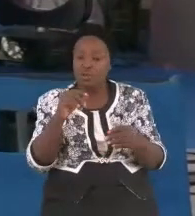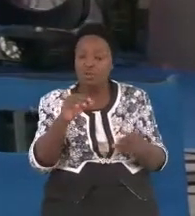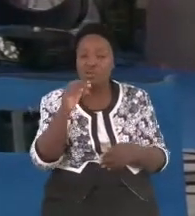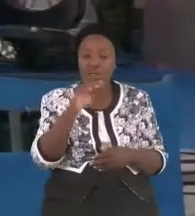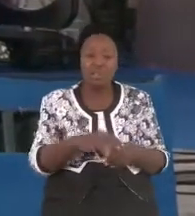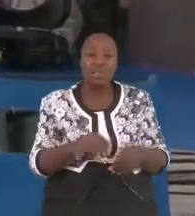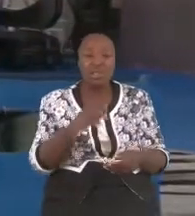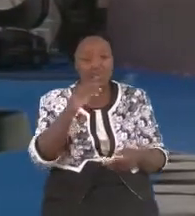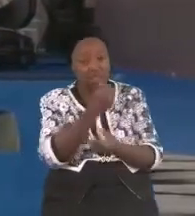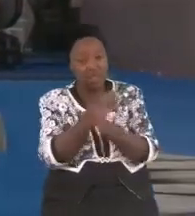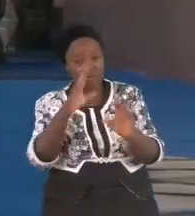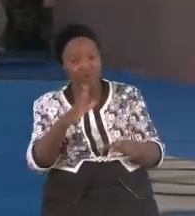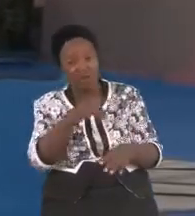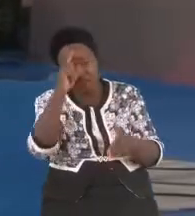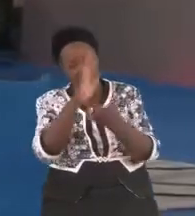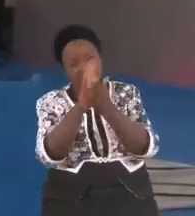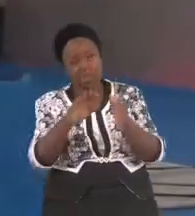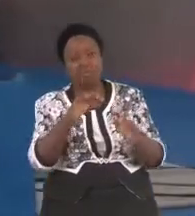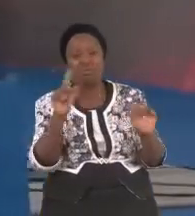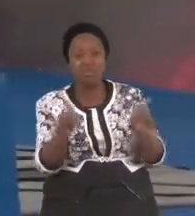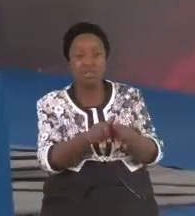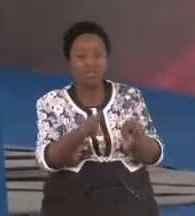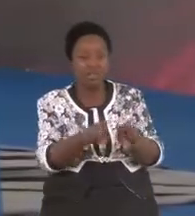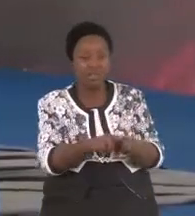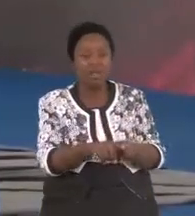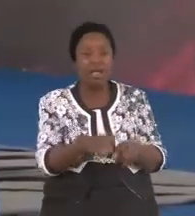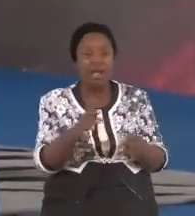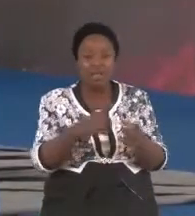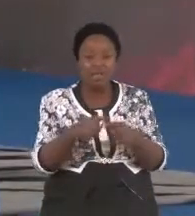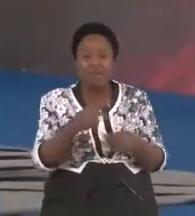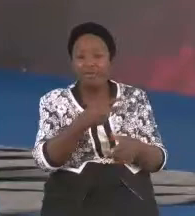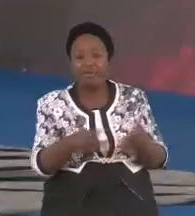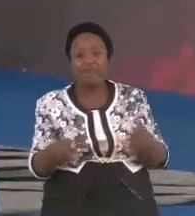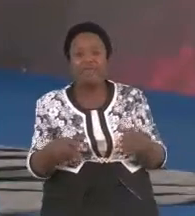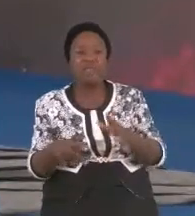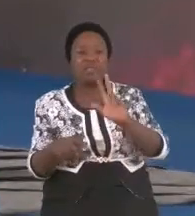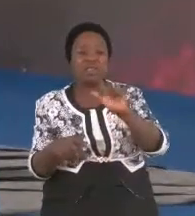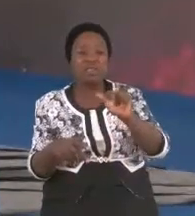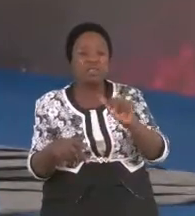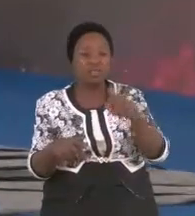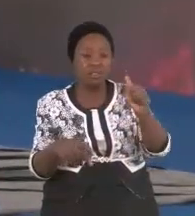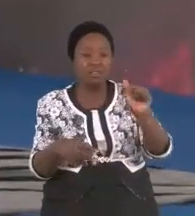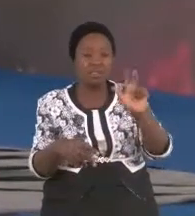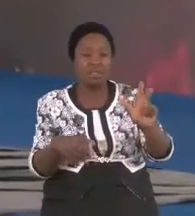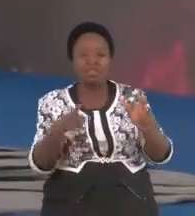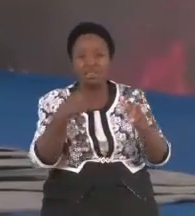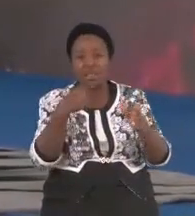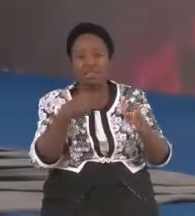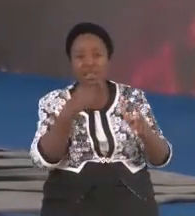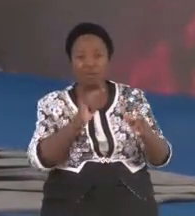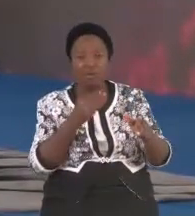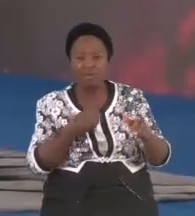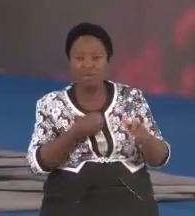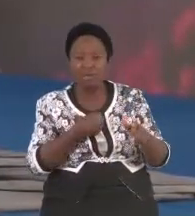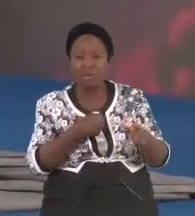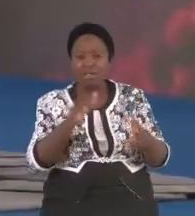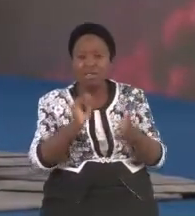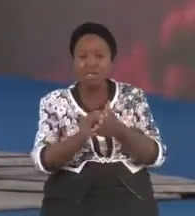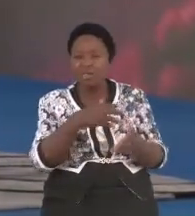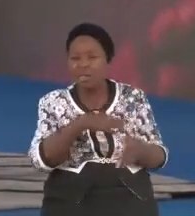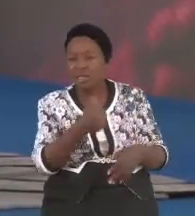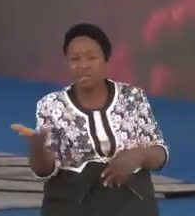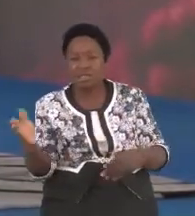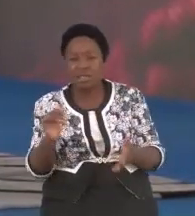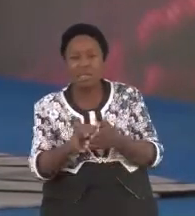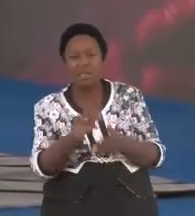13, he tells us, and whatsoever ye shall ask in my name,